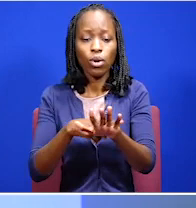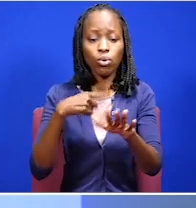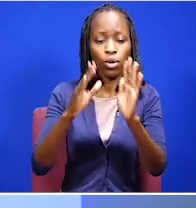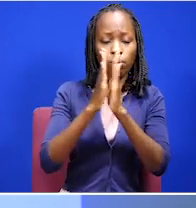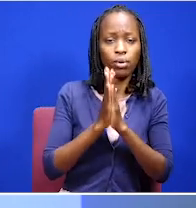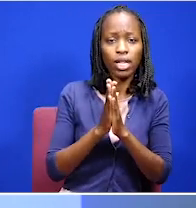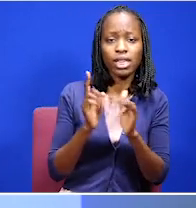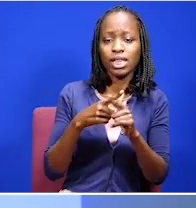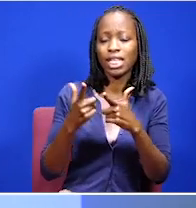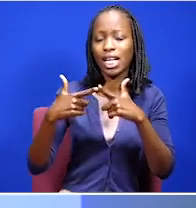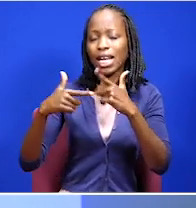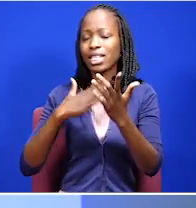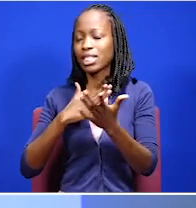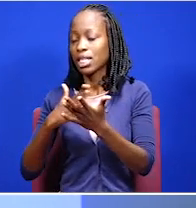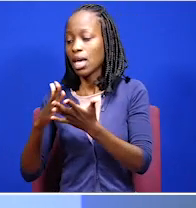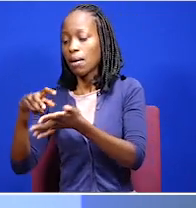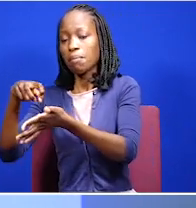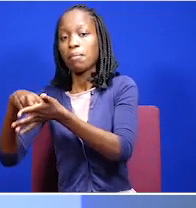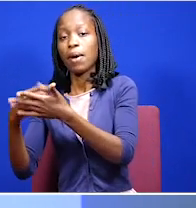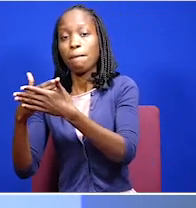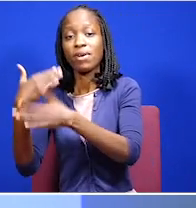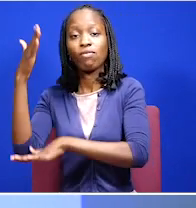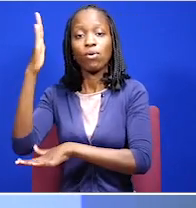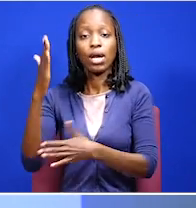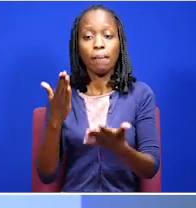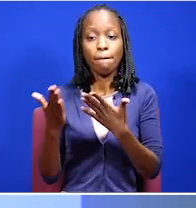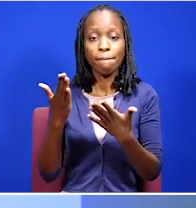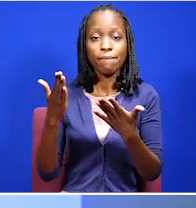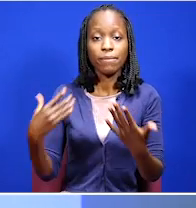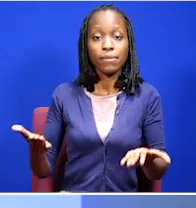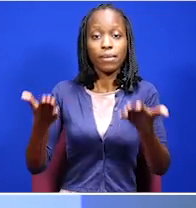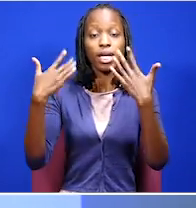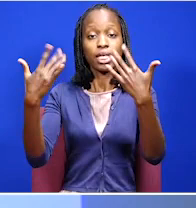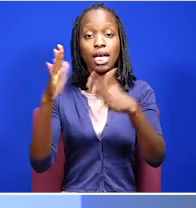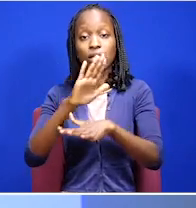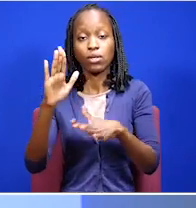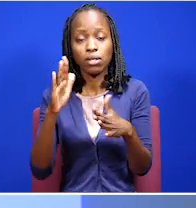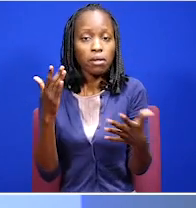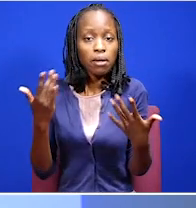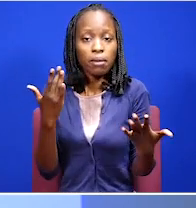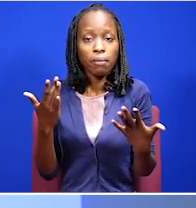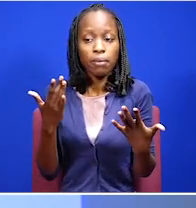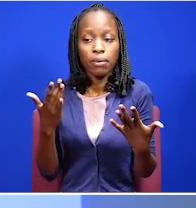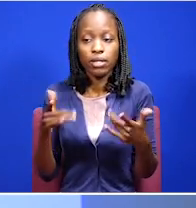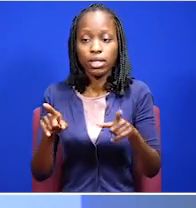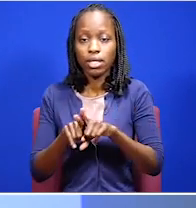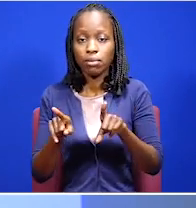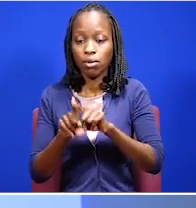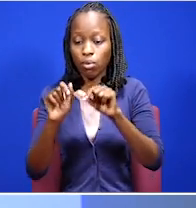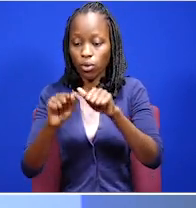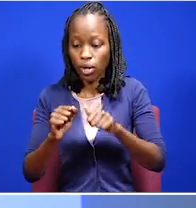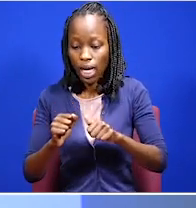When we go to God in prayer, let's get in the habit of kneeling before him. And maybe raise your